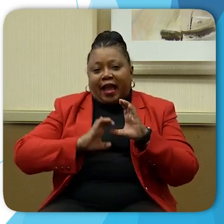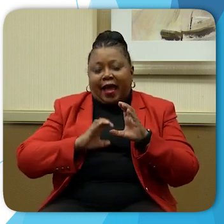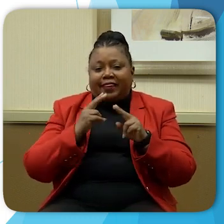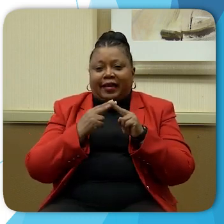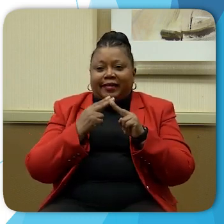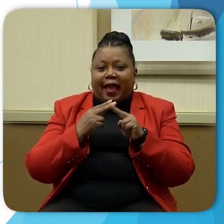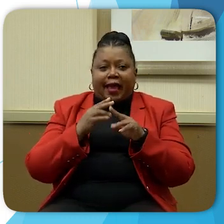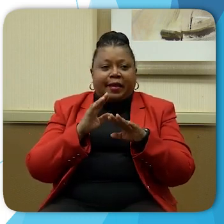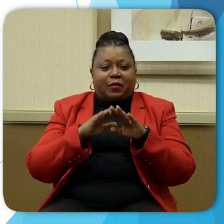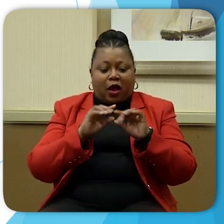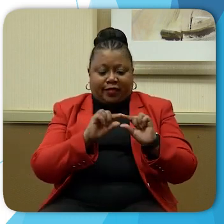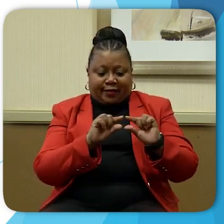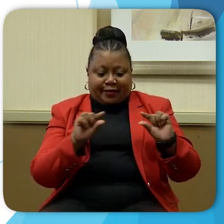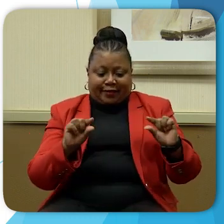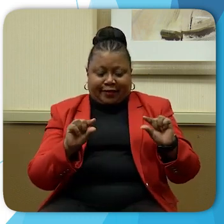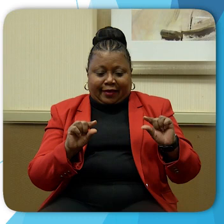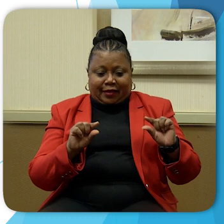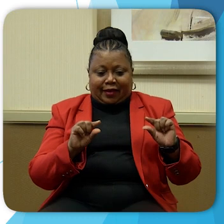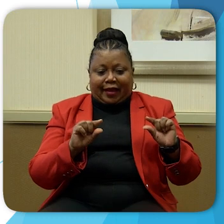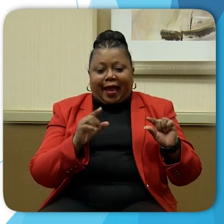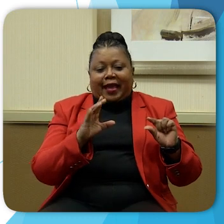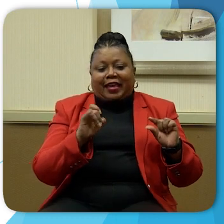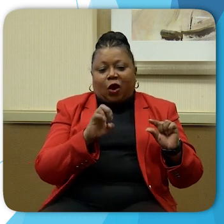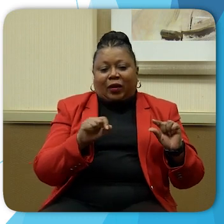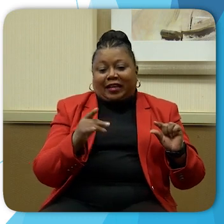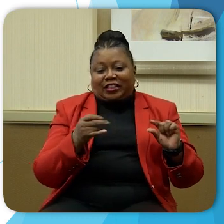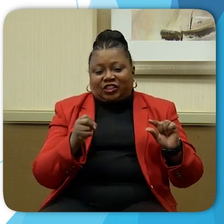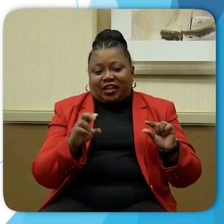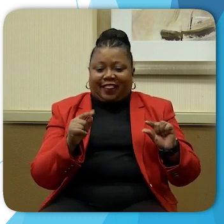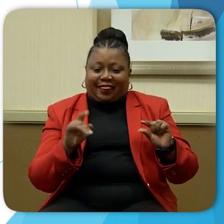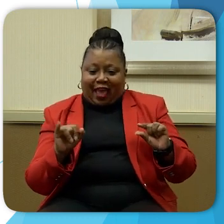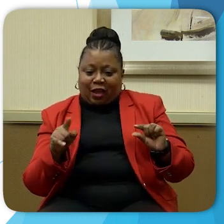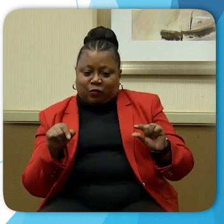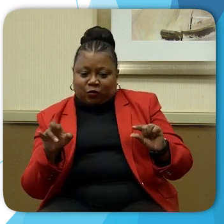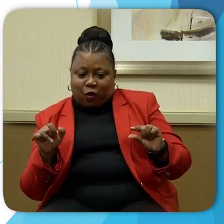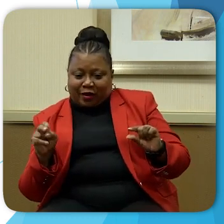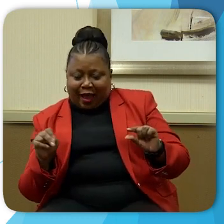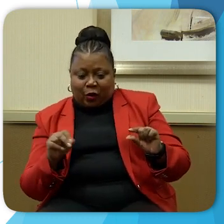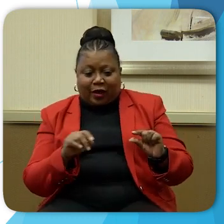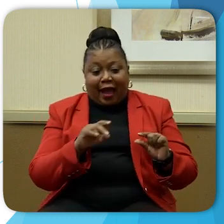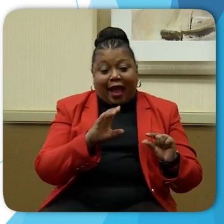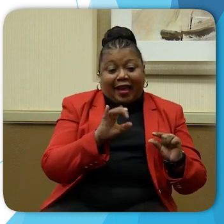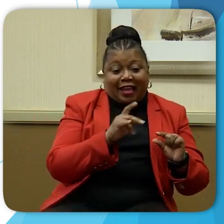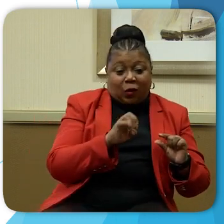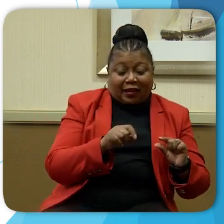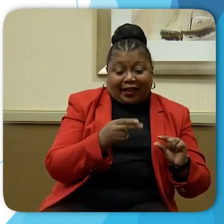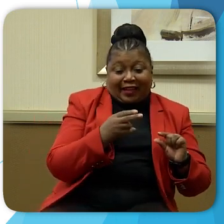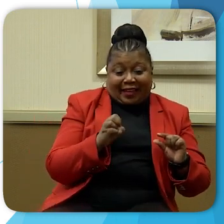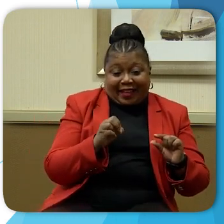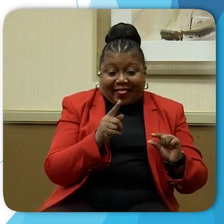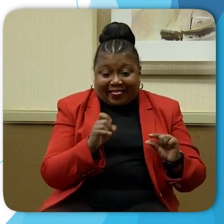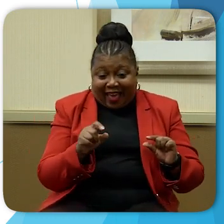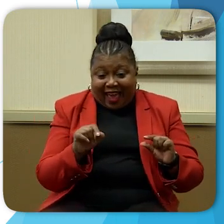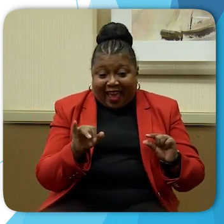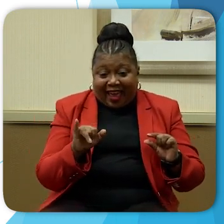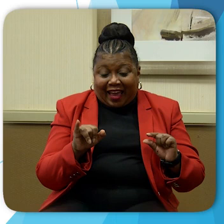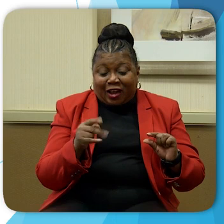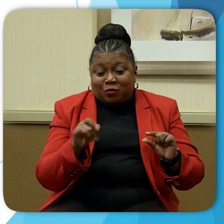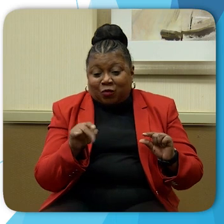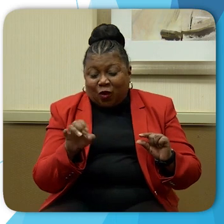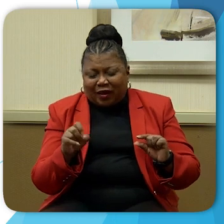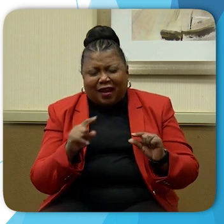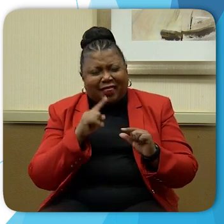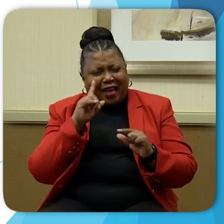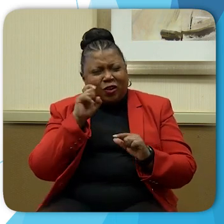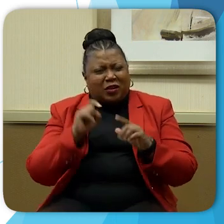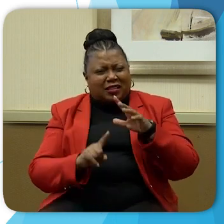name is like Carolyn, she, they pronouns, or Carolyn, he, they pronouns. And so that question comes